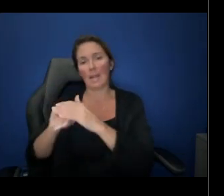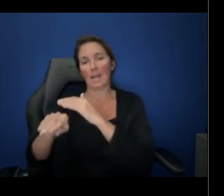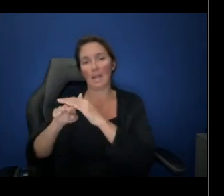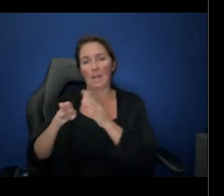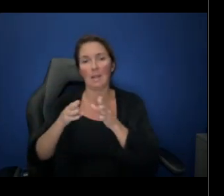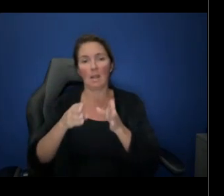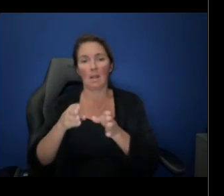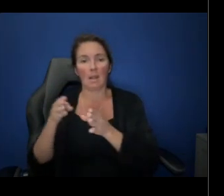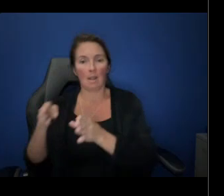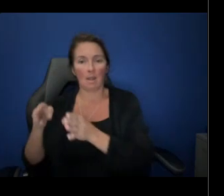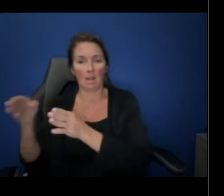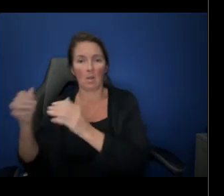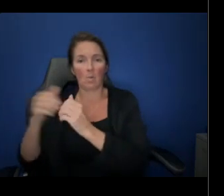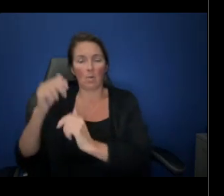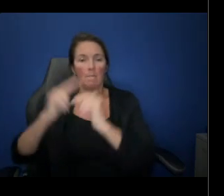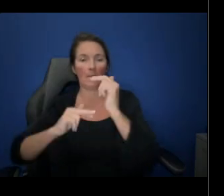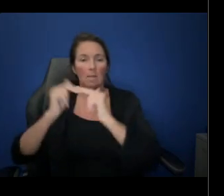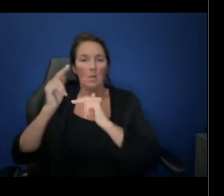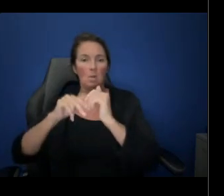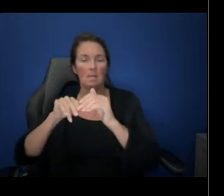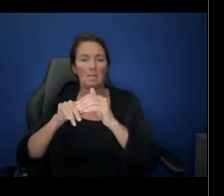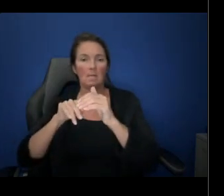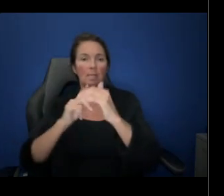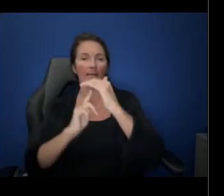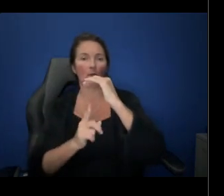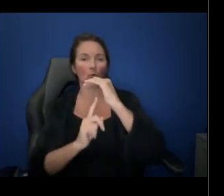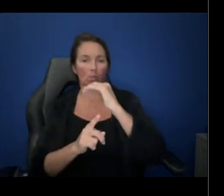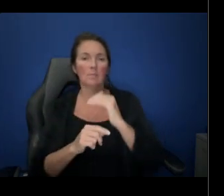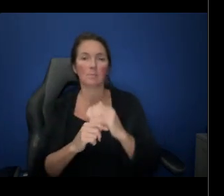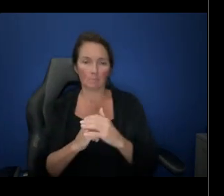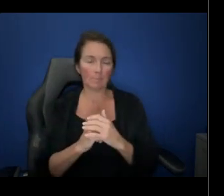aisles with the building entrance.